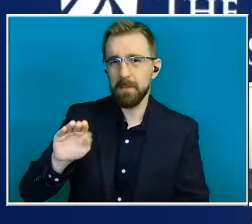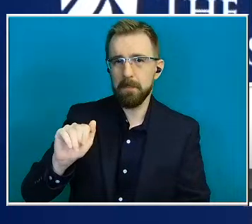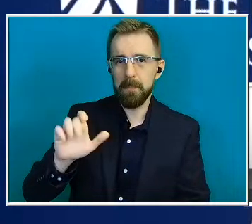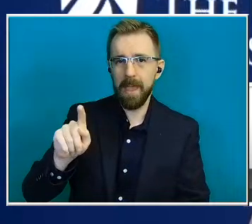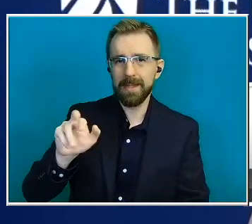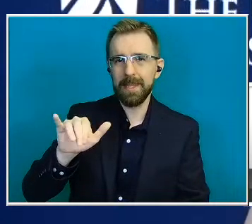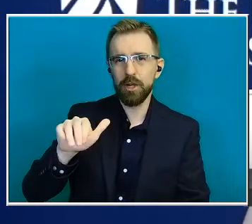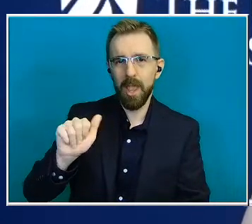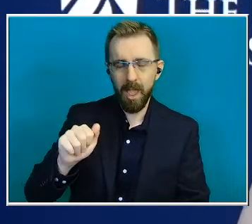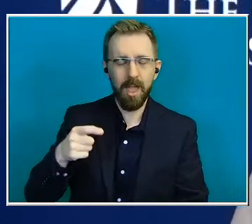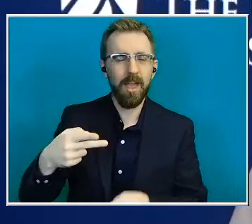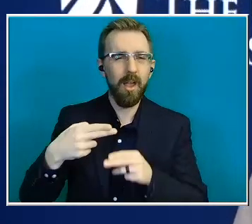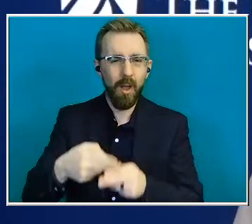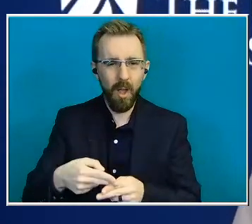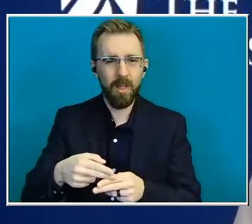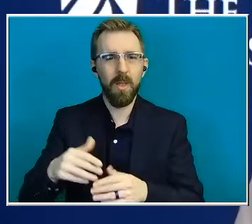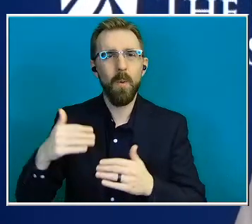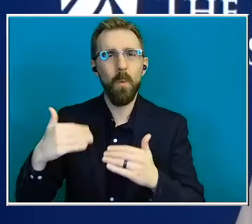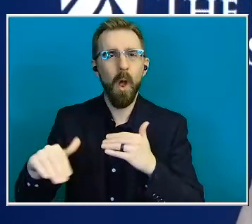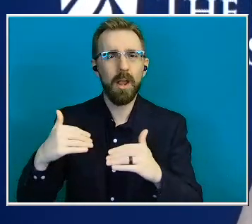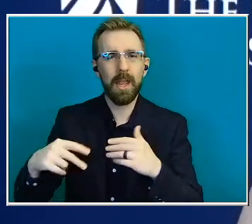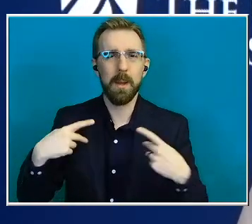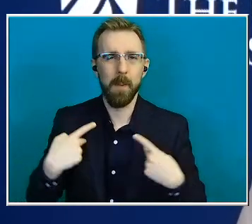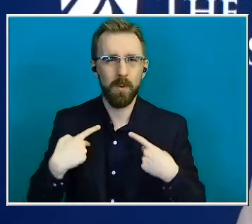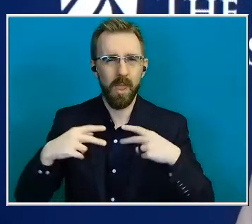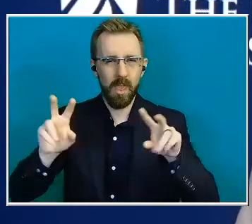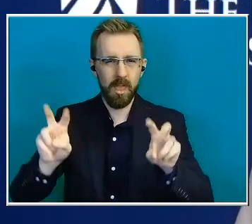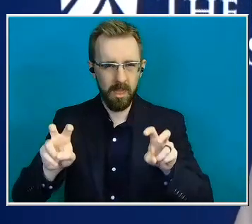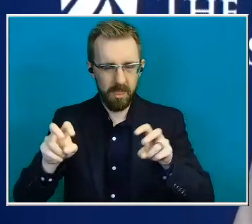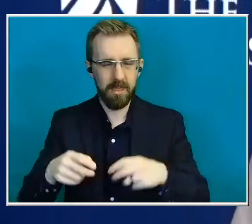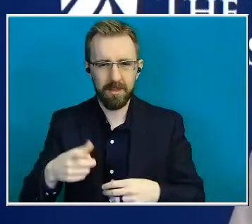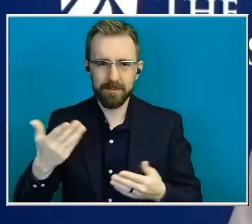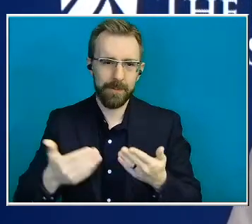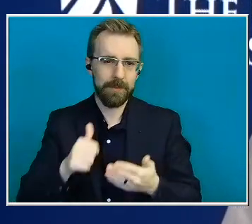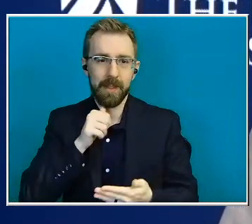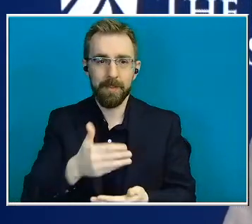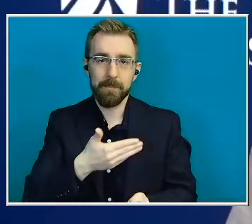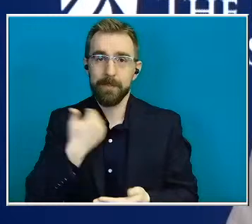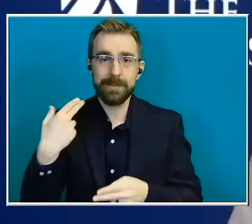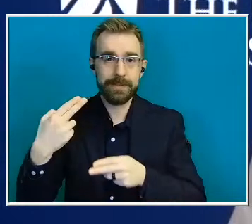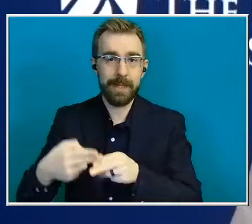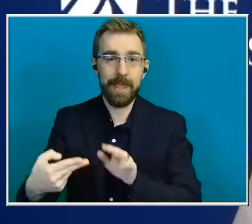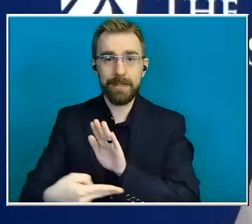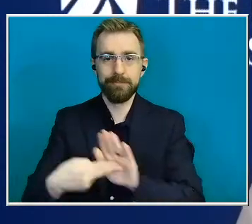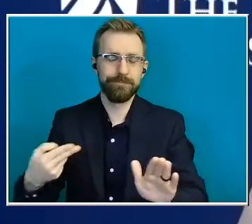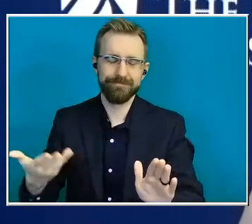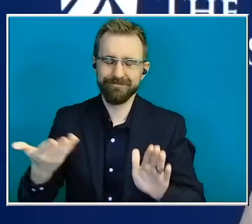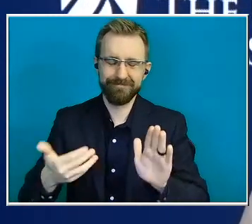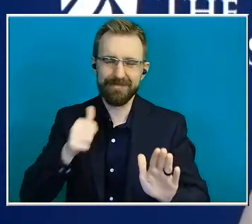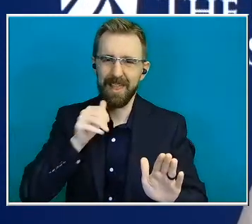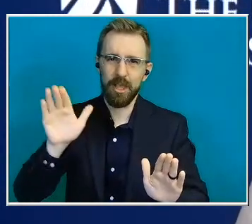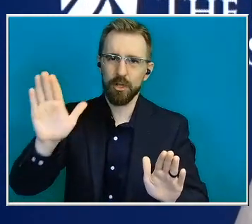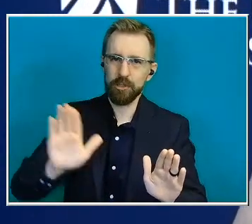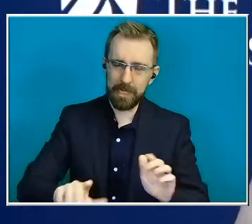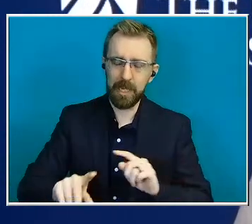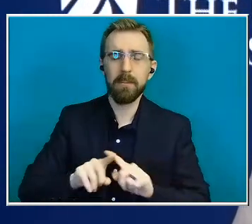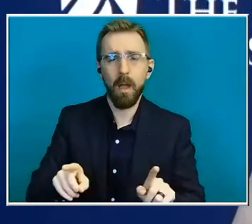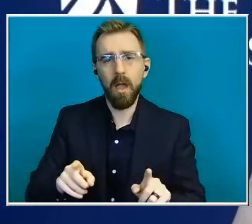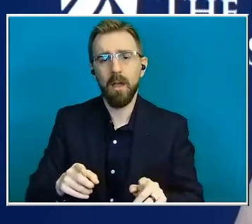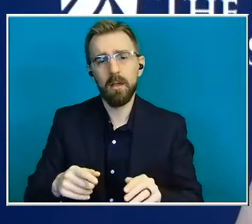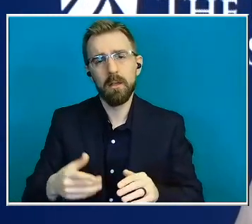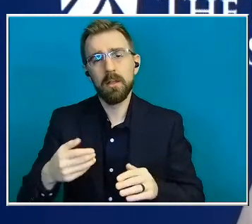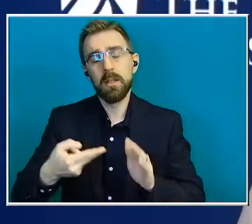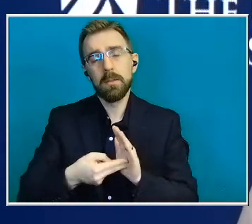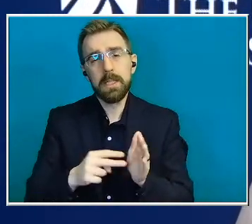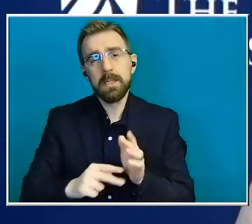to as walking pneumonia. It's probably not the best name for it, but It generally consists of people not really being